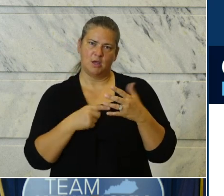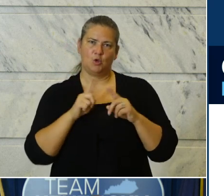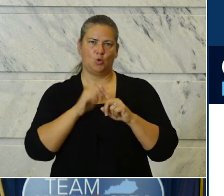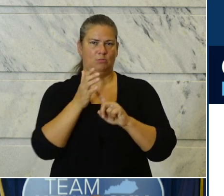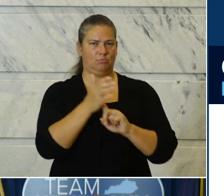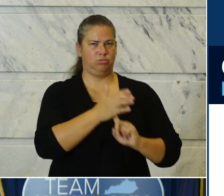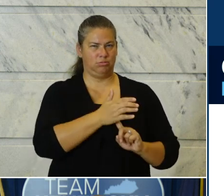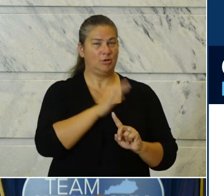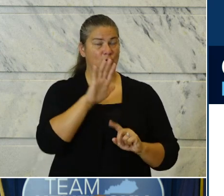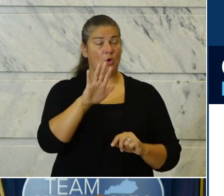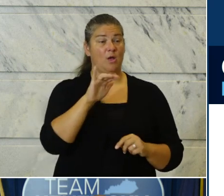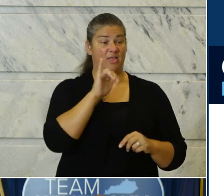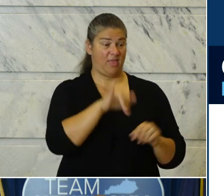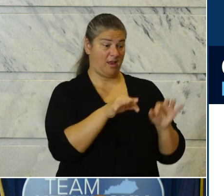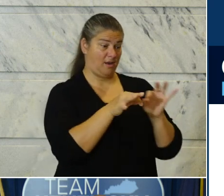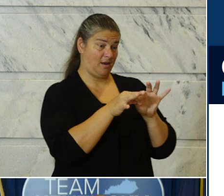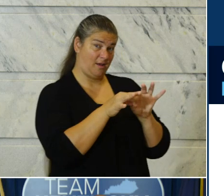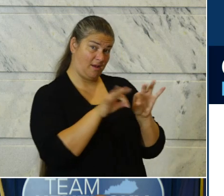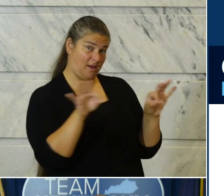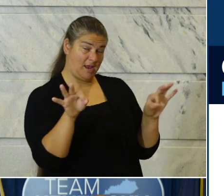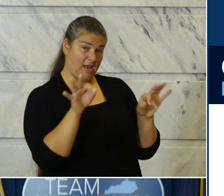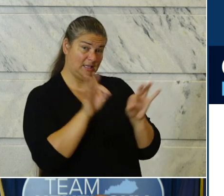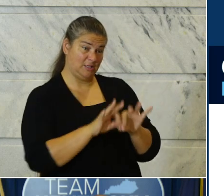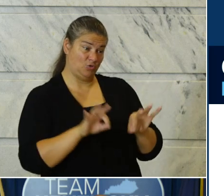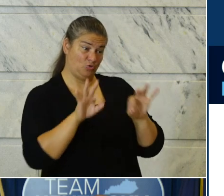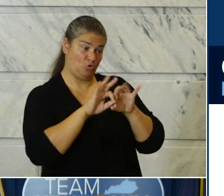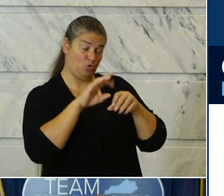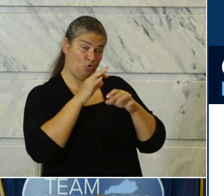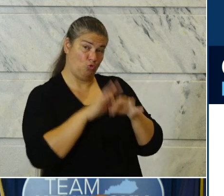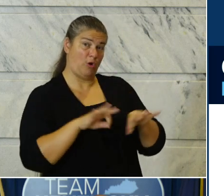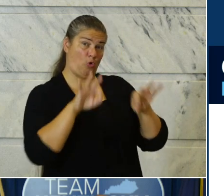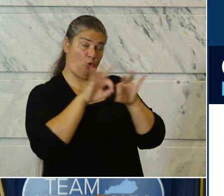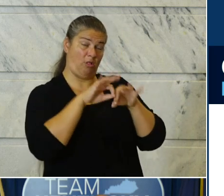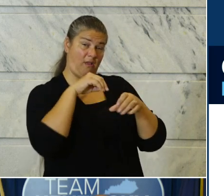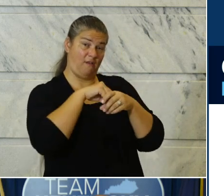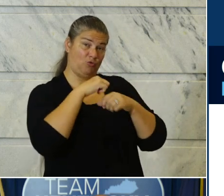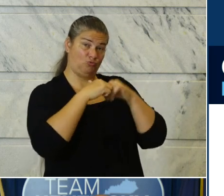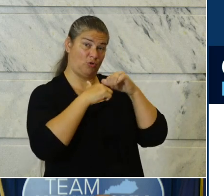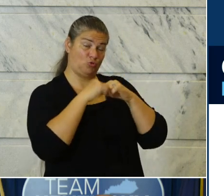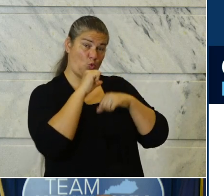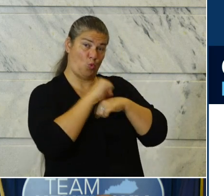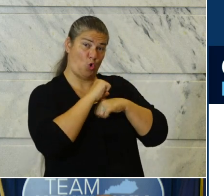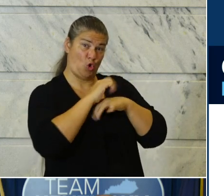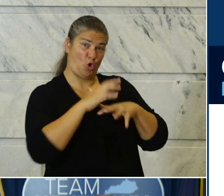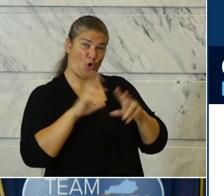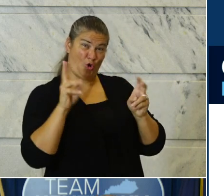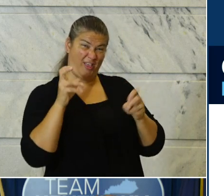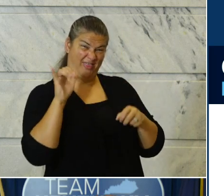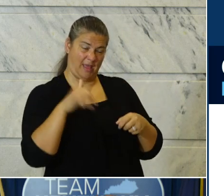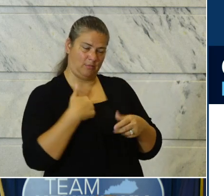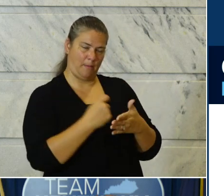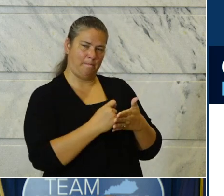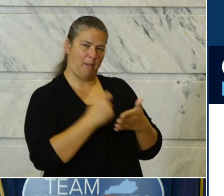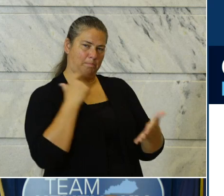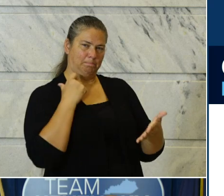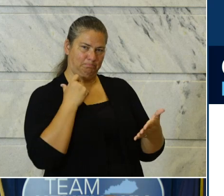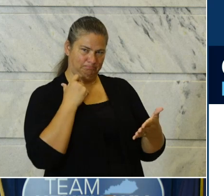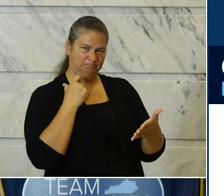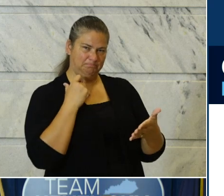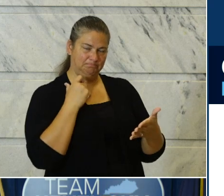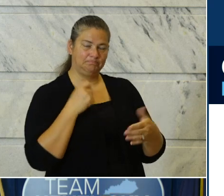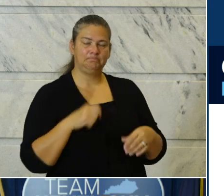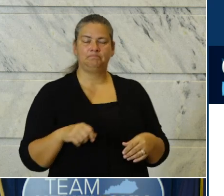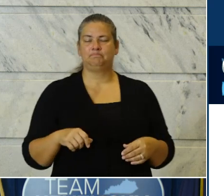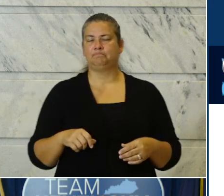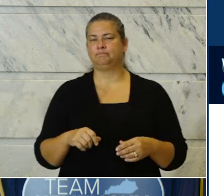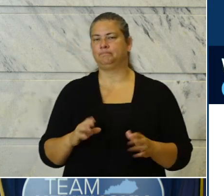critical infrastructure workers to minimize the risk of ongoing distortion of what that was intended to do. Next slide,